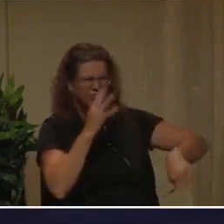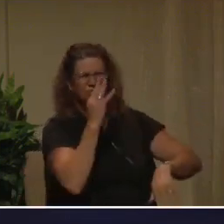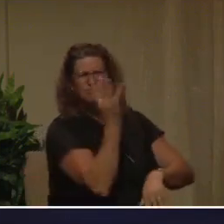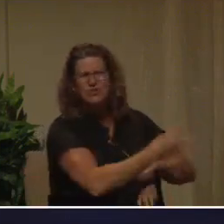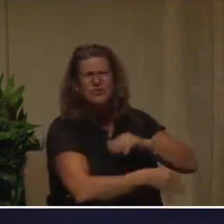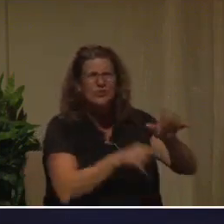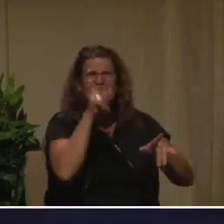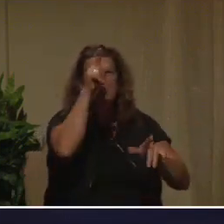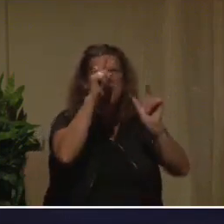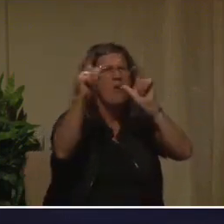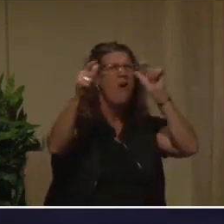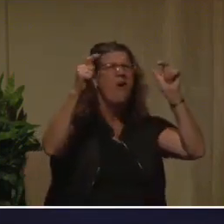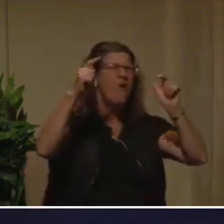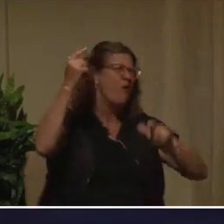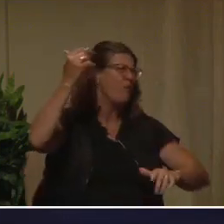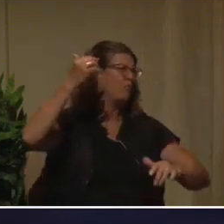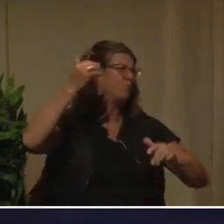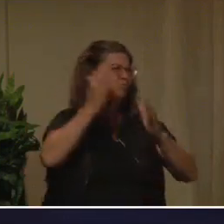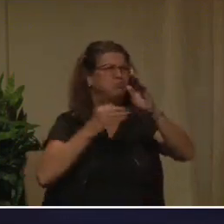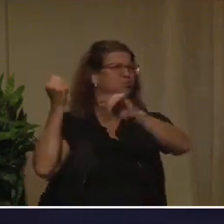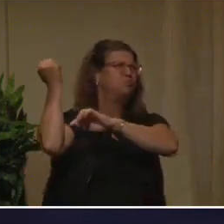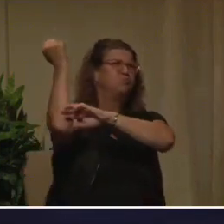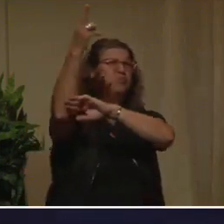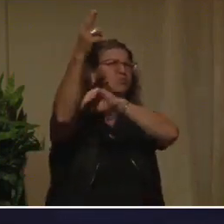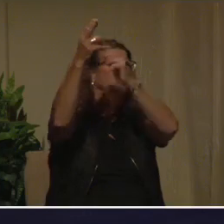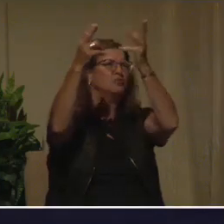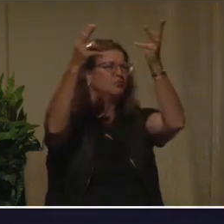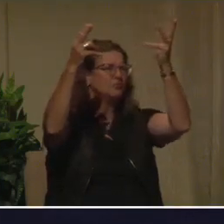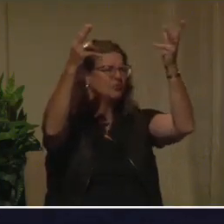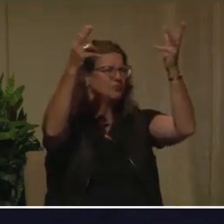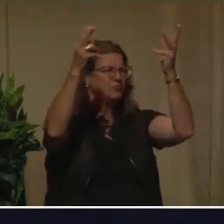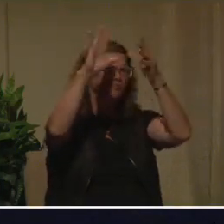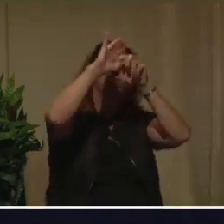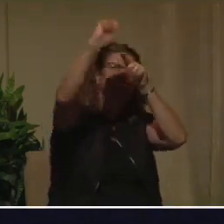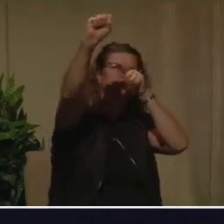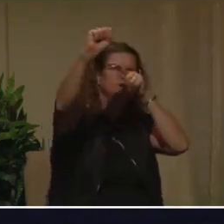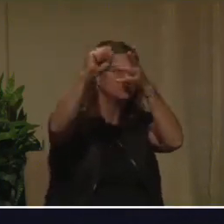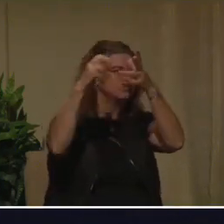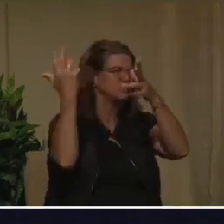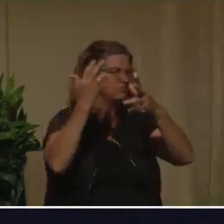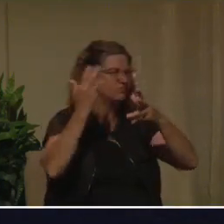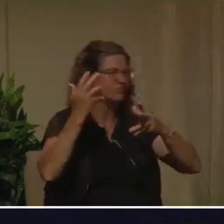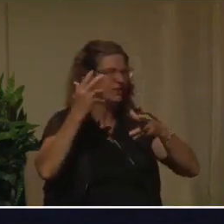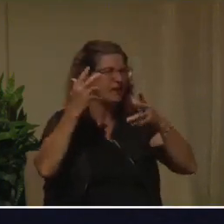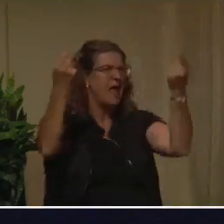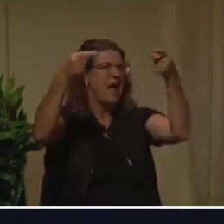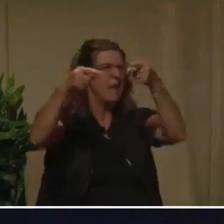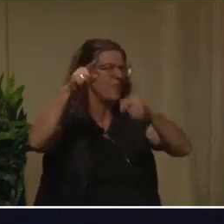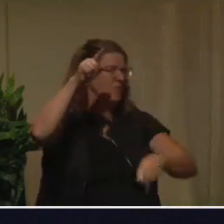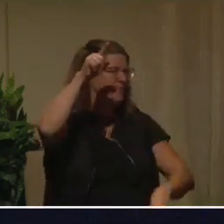Well, then Paul gives a last principle. We will be resilient if we have realistic